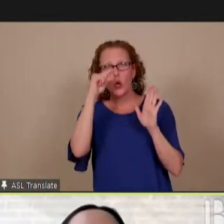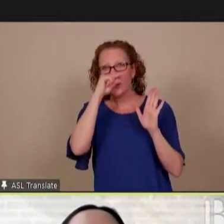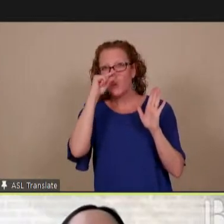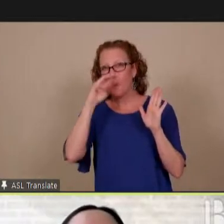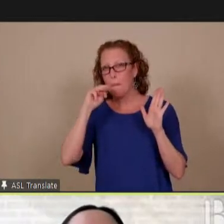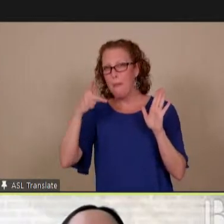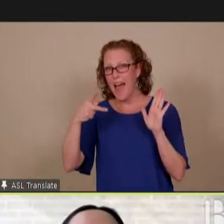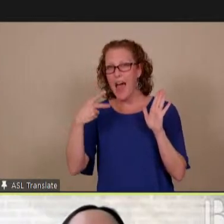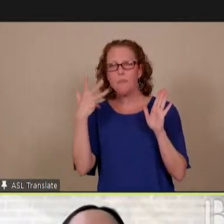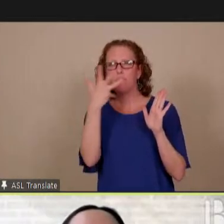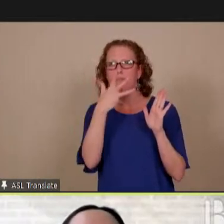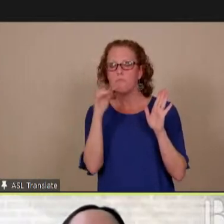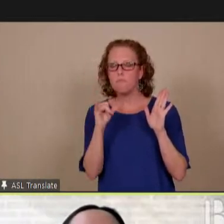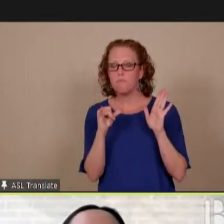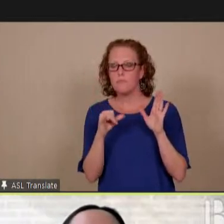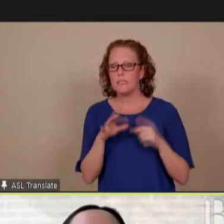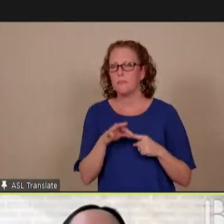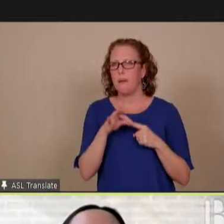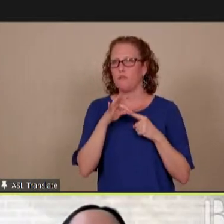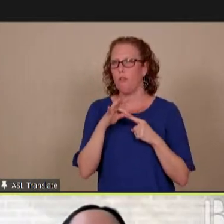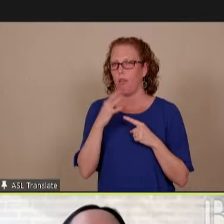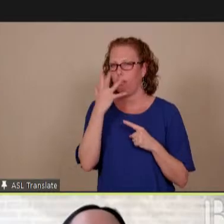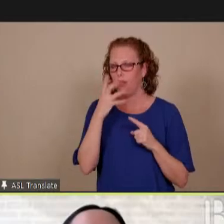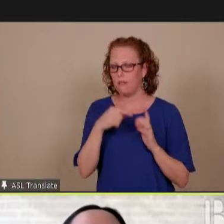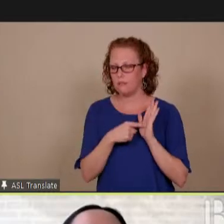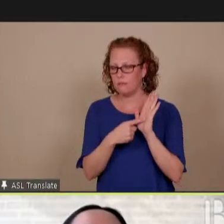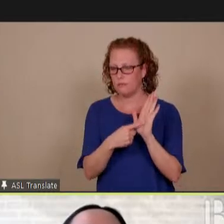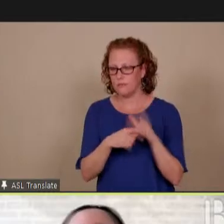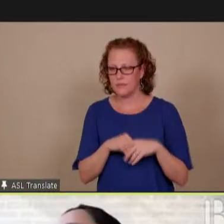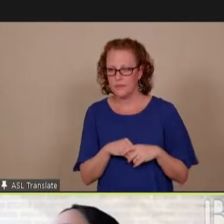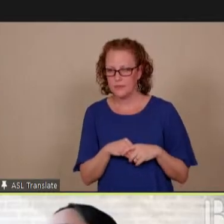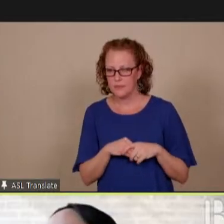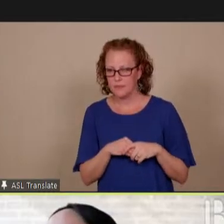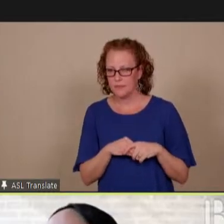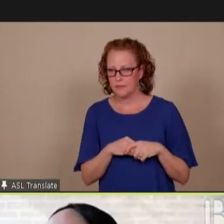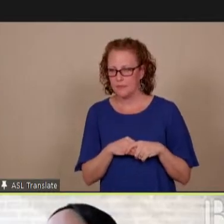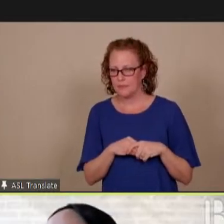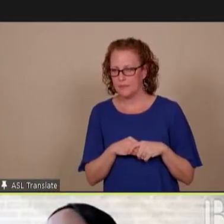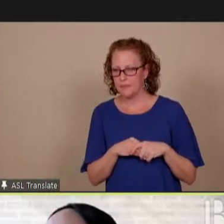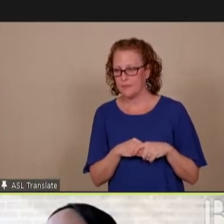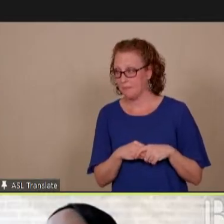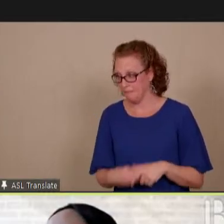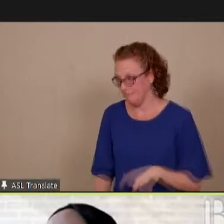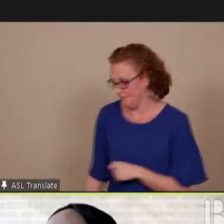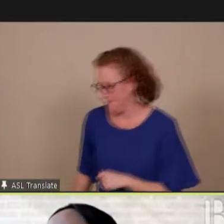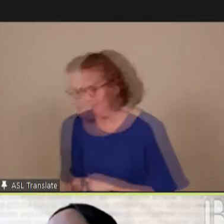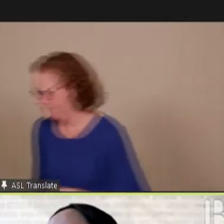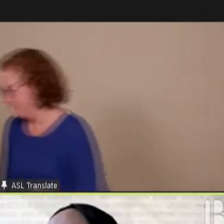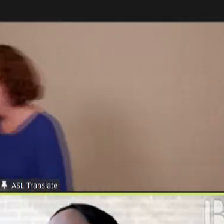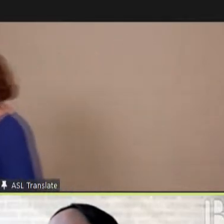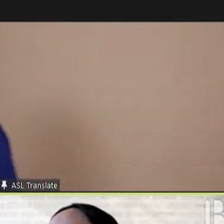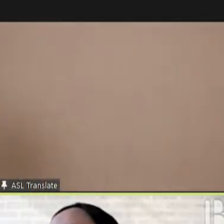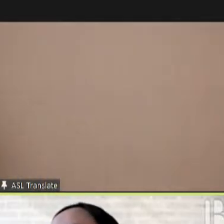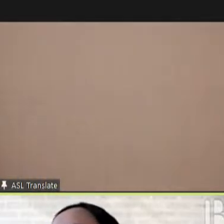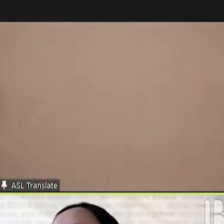as well, just to give you an idea of what that'll look like.